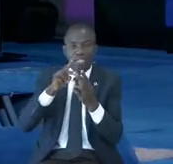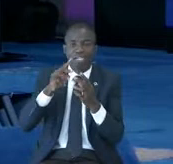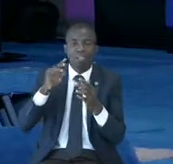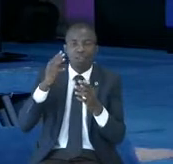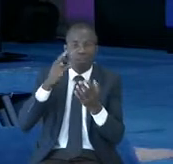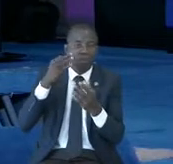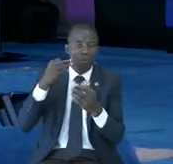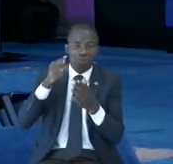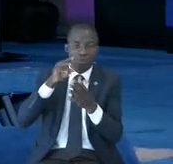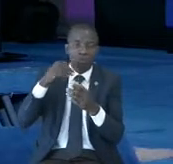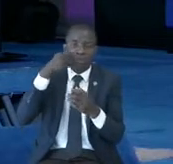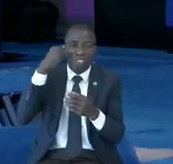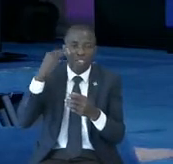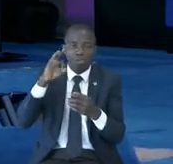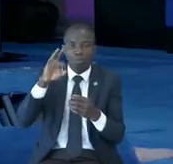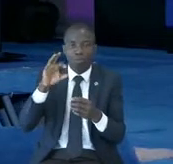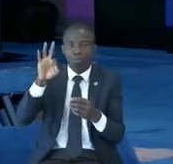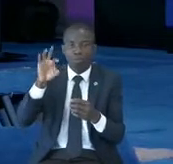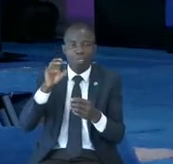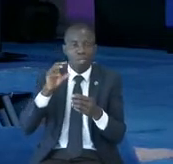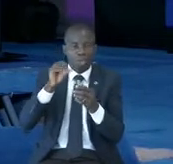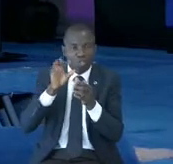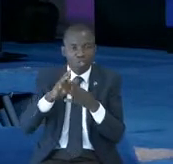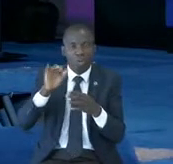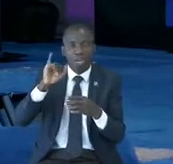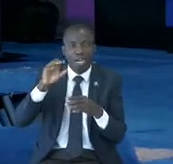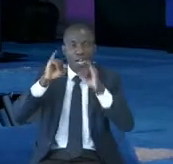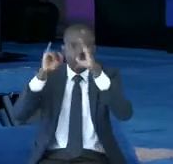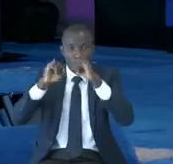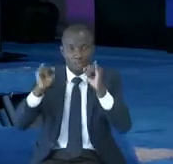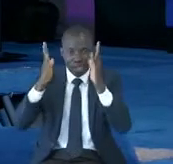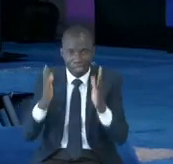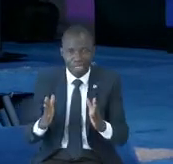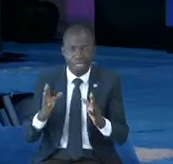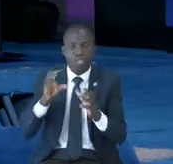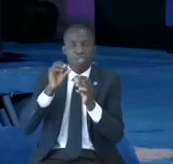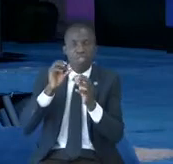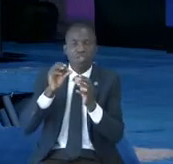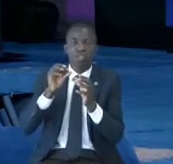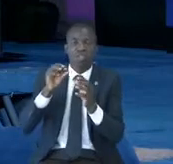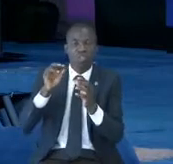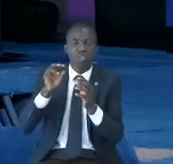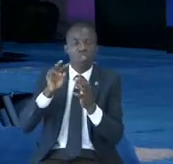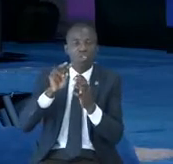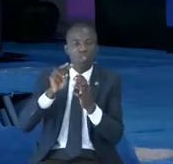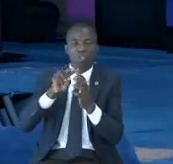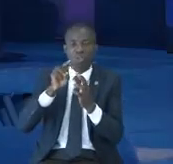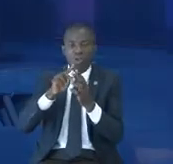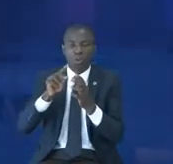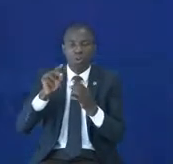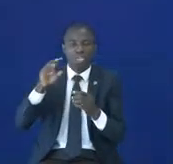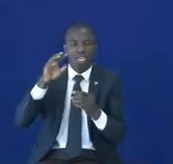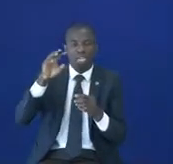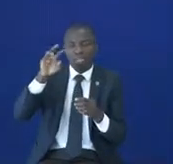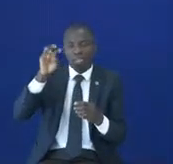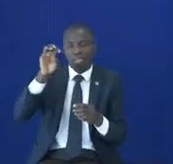nor idolaters, nor adulterers, nor the effeminate,